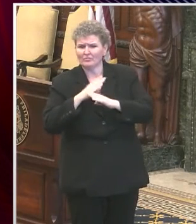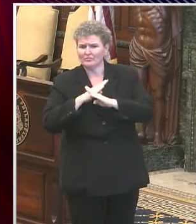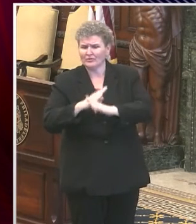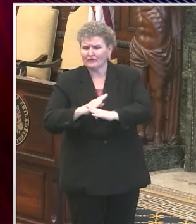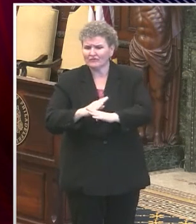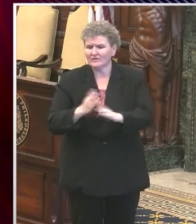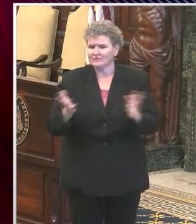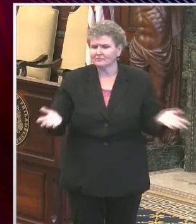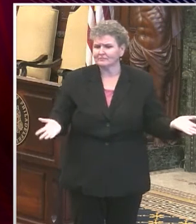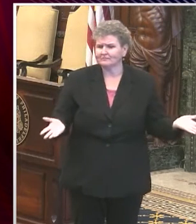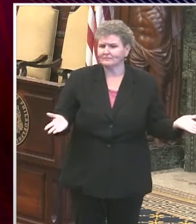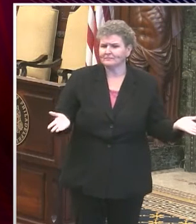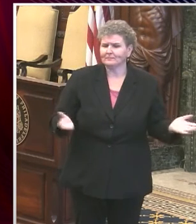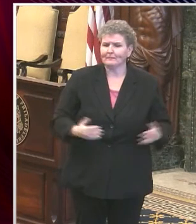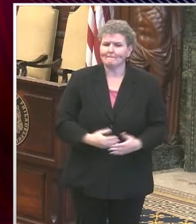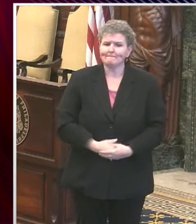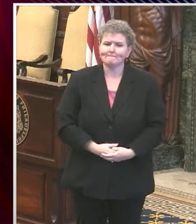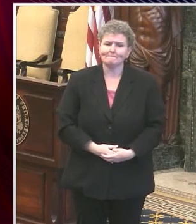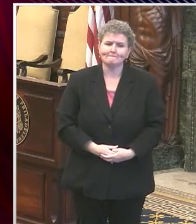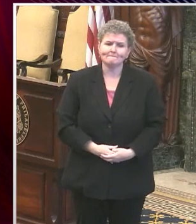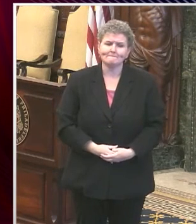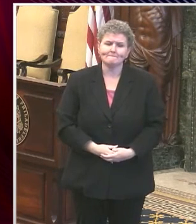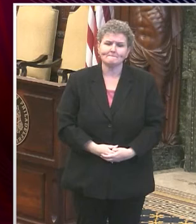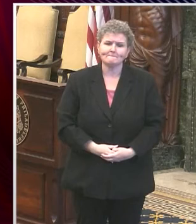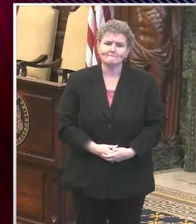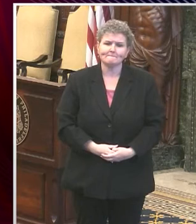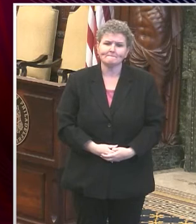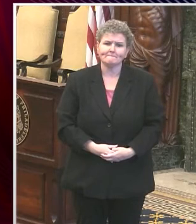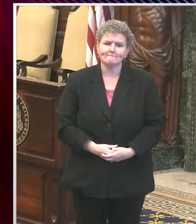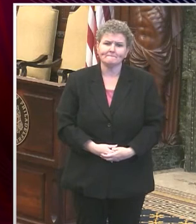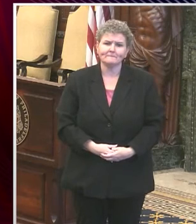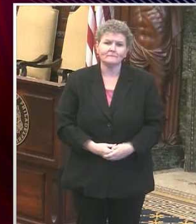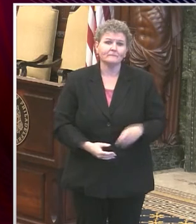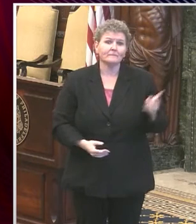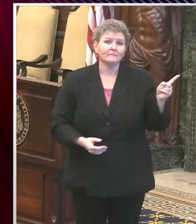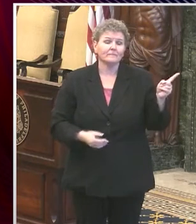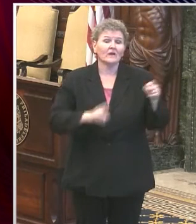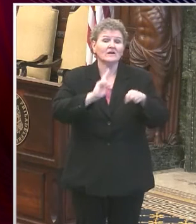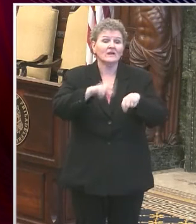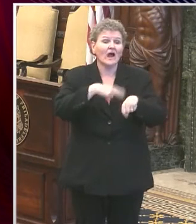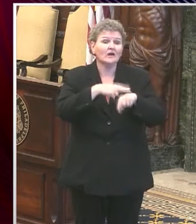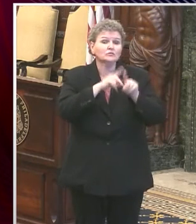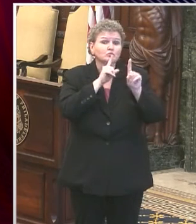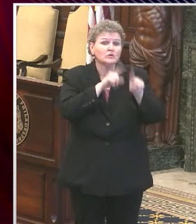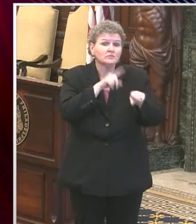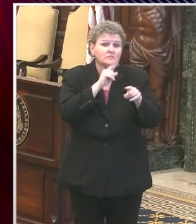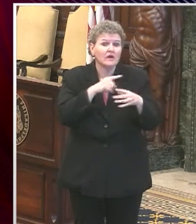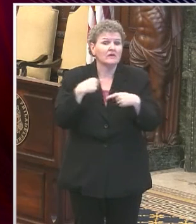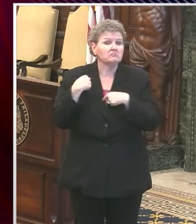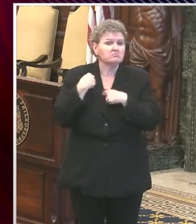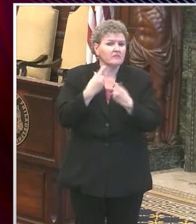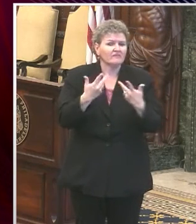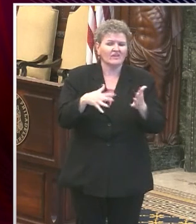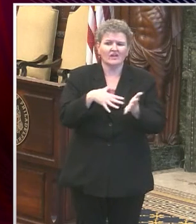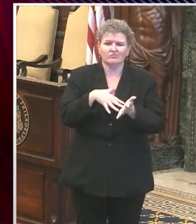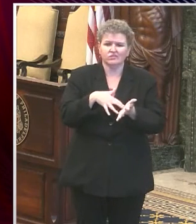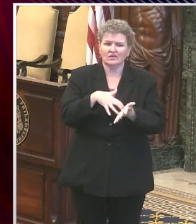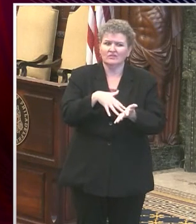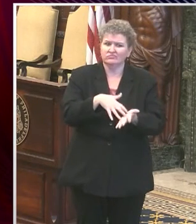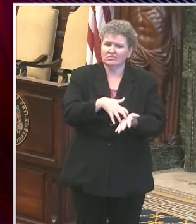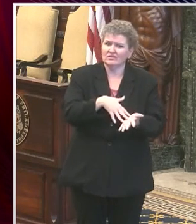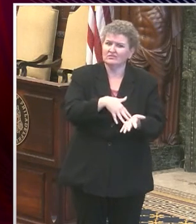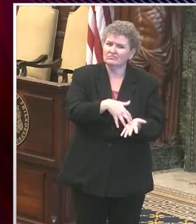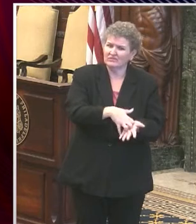national leadership on this epidemic has been lacking. I think that they have not been leaders, and their messages have